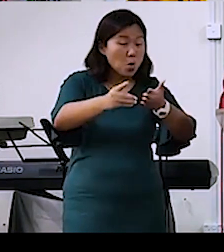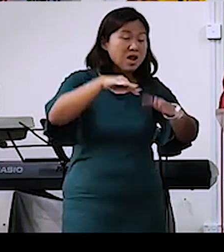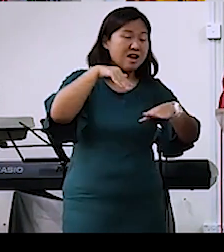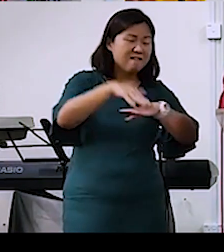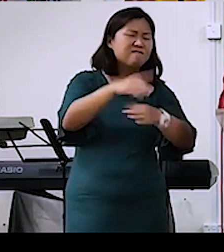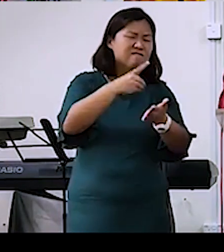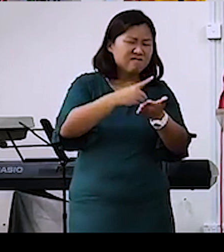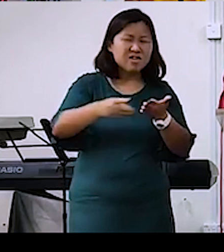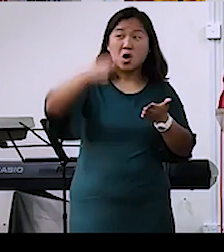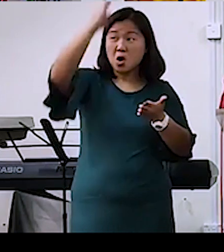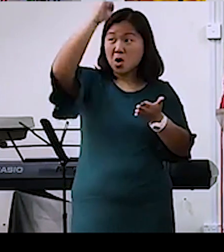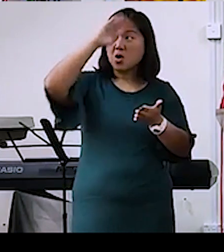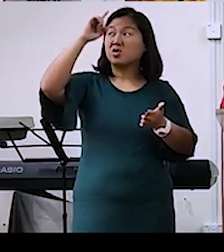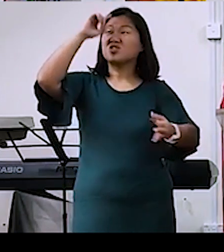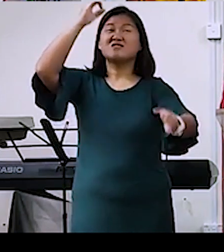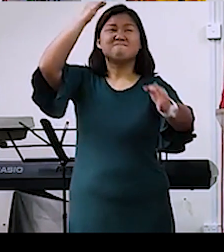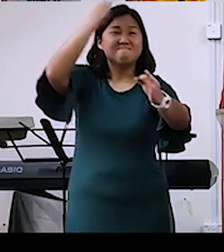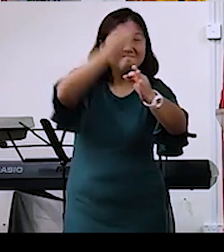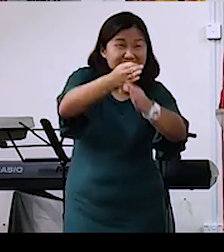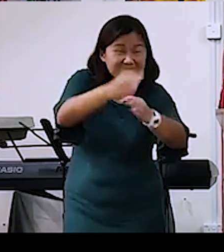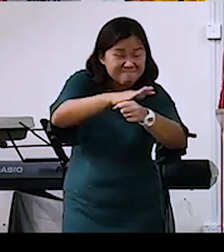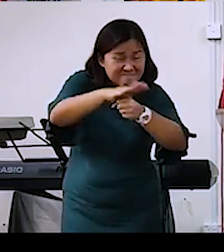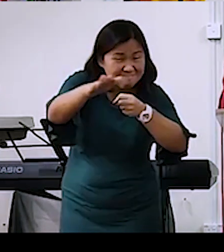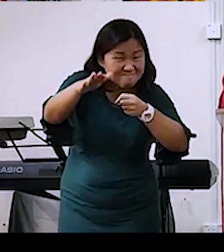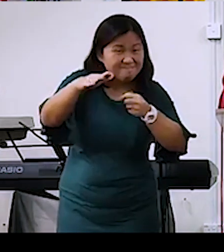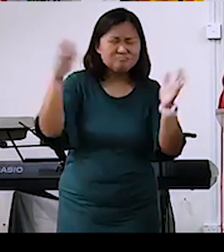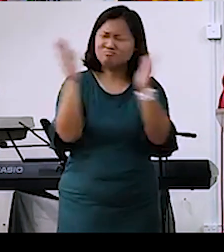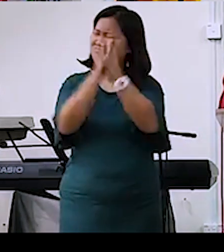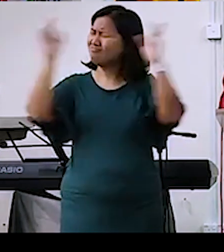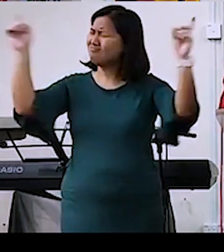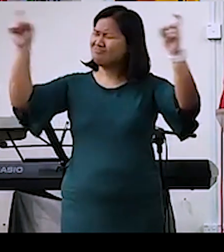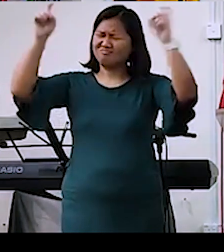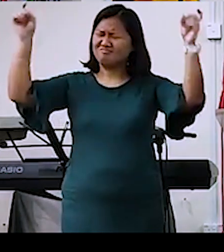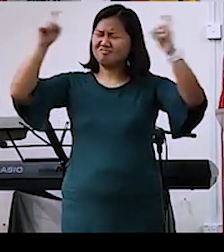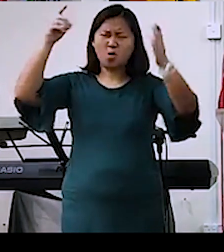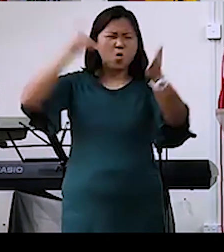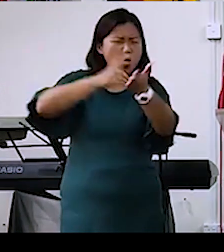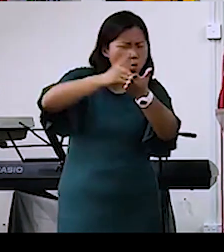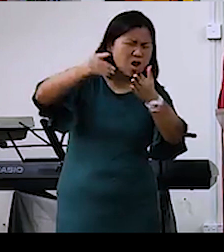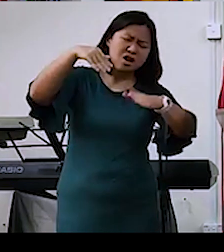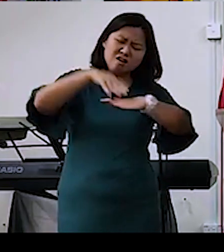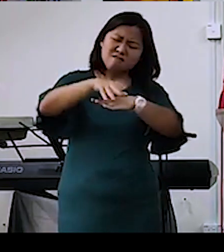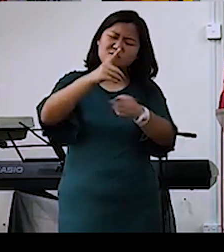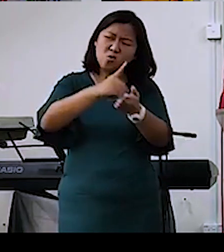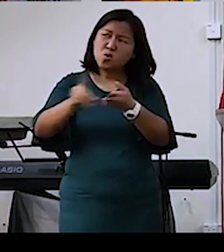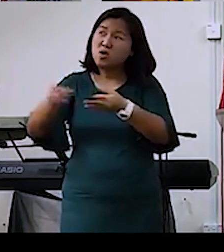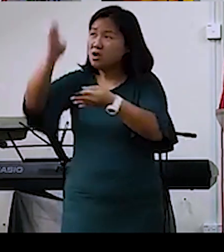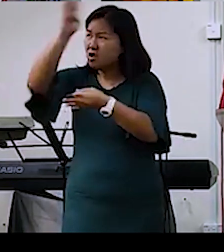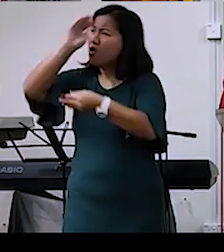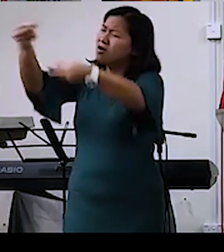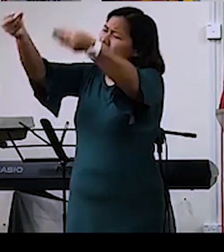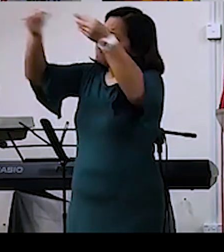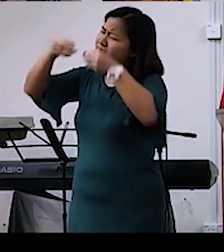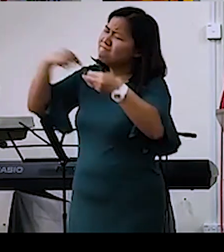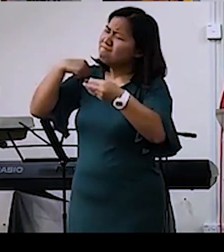say hallelujah? Who can say hallelujah like you mean it? Yeah. Hallelujah. Okay, week after week, He never failed to give us a